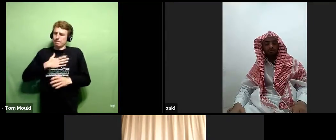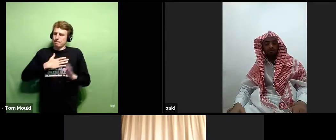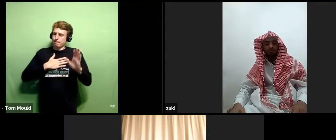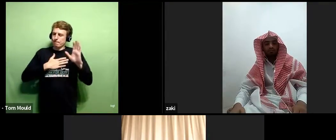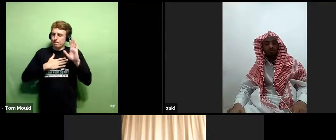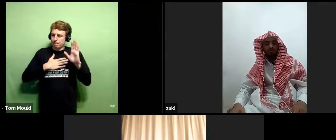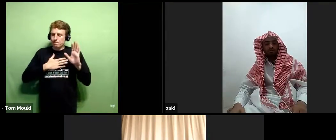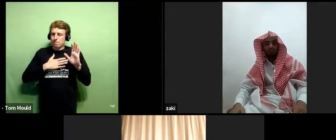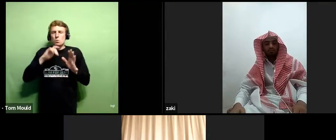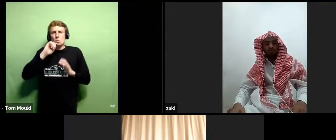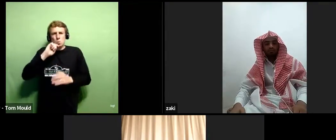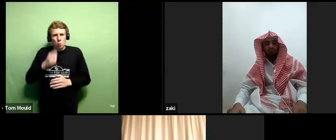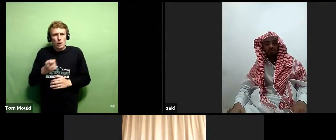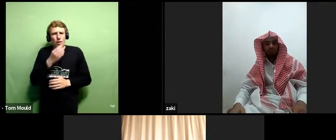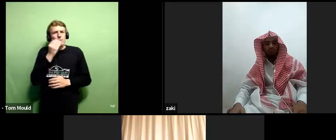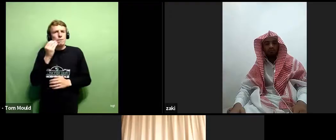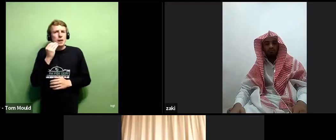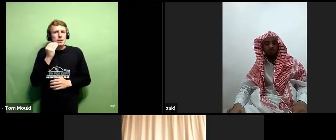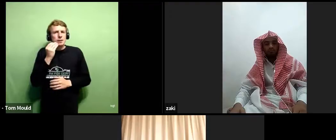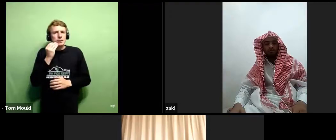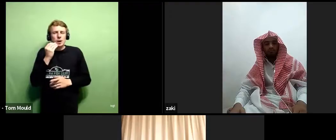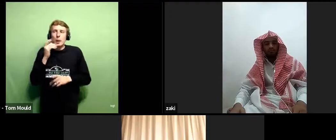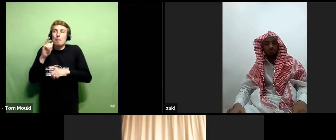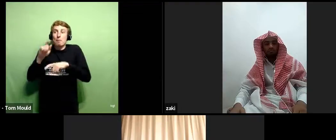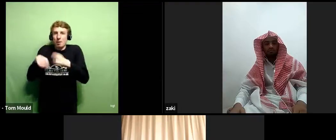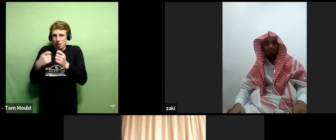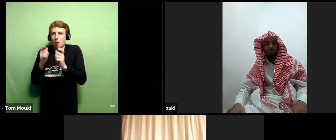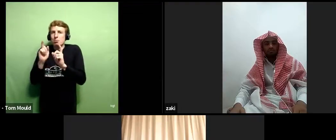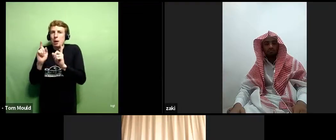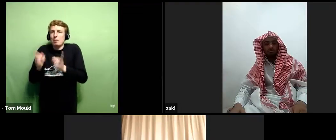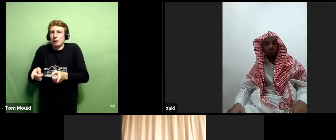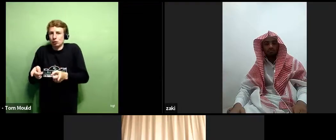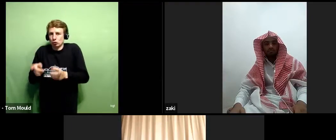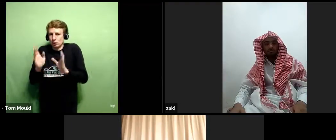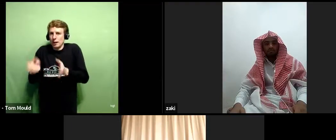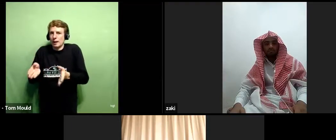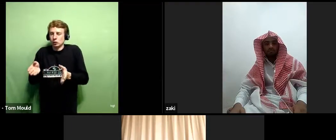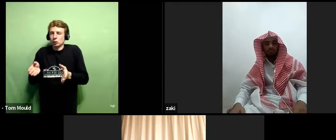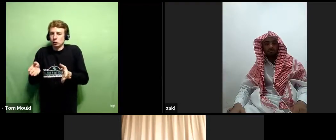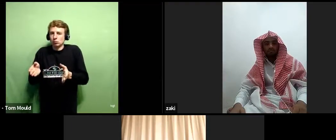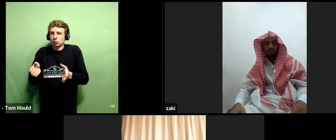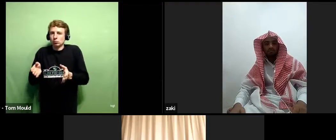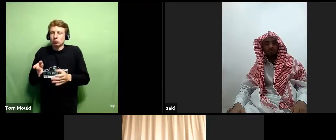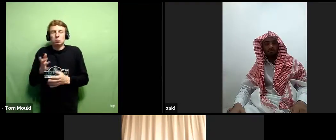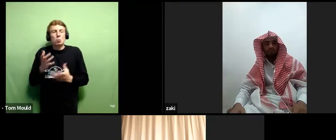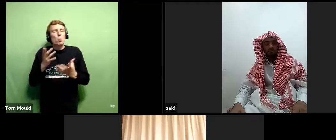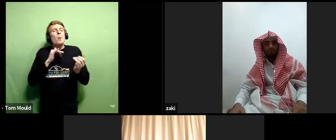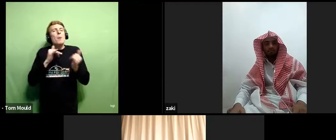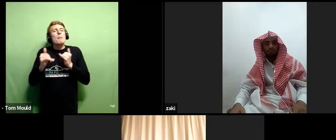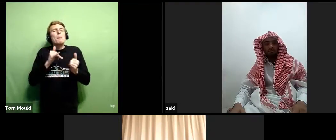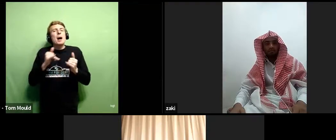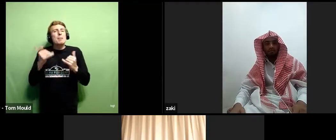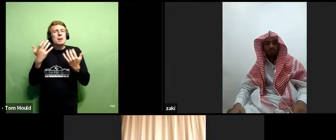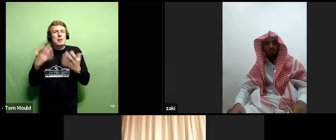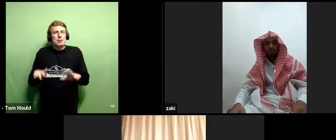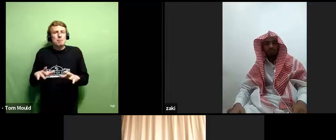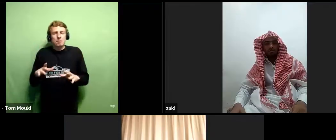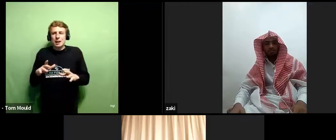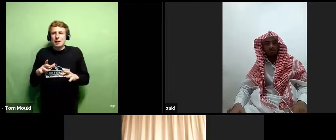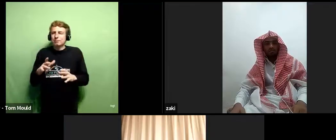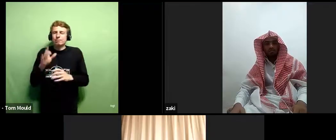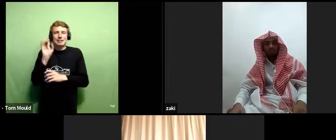must do this fast. Or if they must fast due to a penalty that they have incurred in the